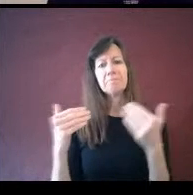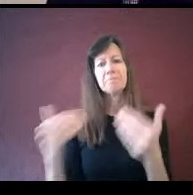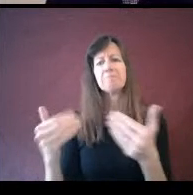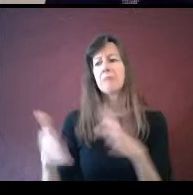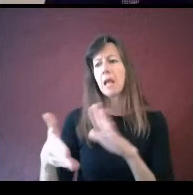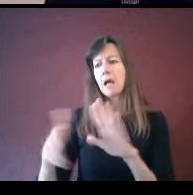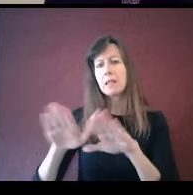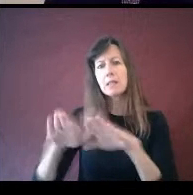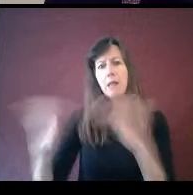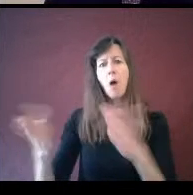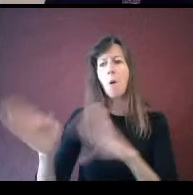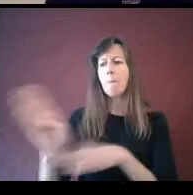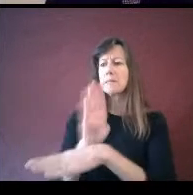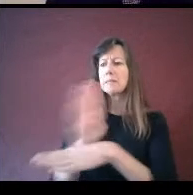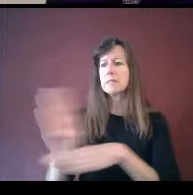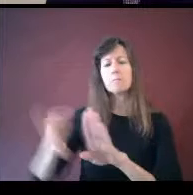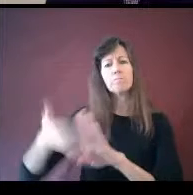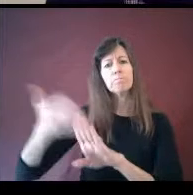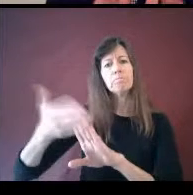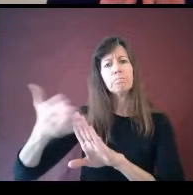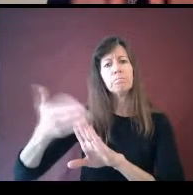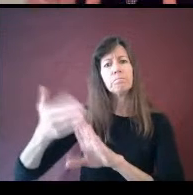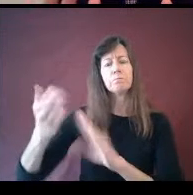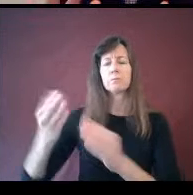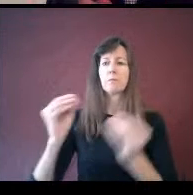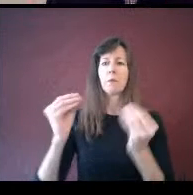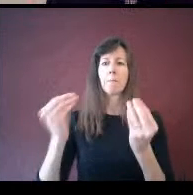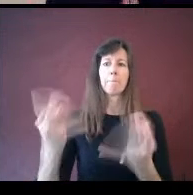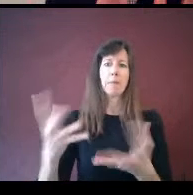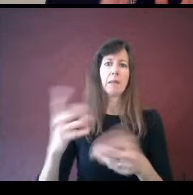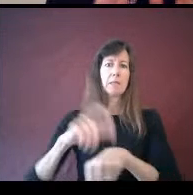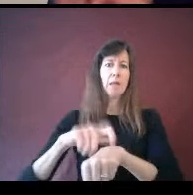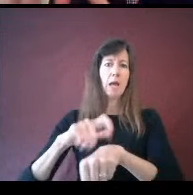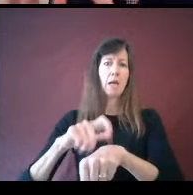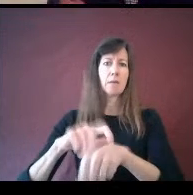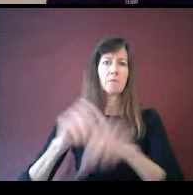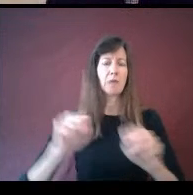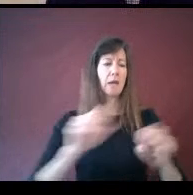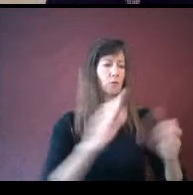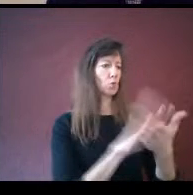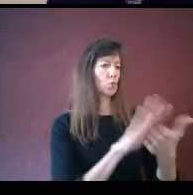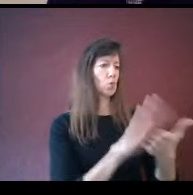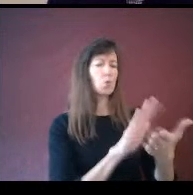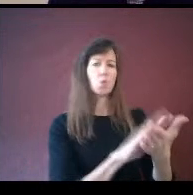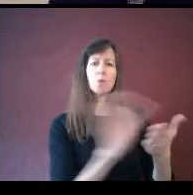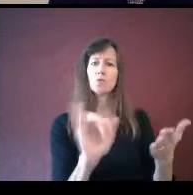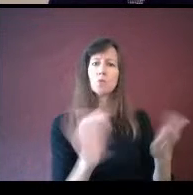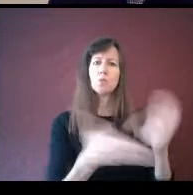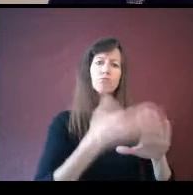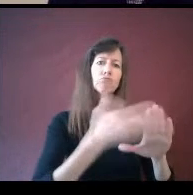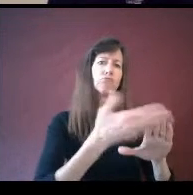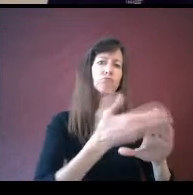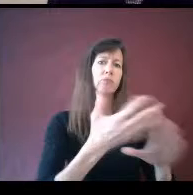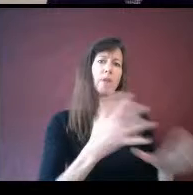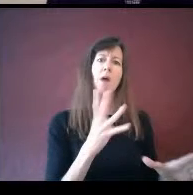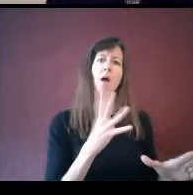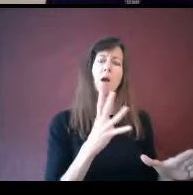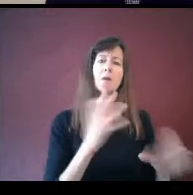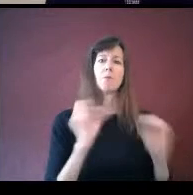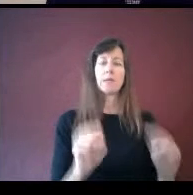to, in many cases, operating schools, all in a very different way with a whole bunch of procedures and protocols and safety